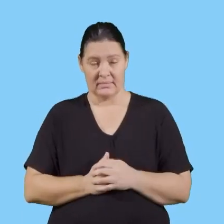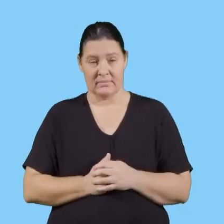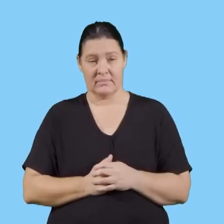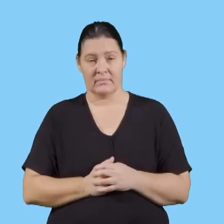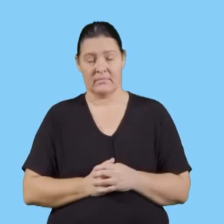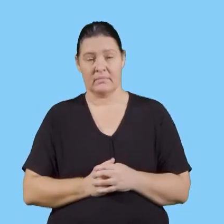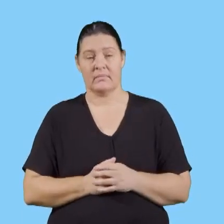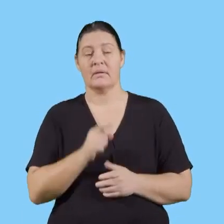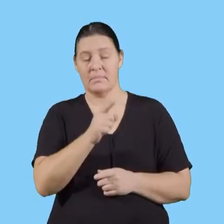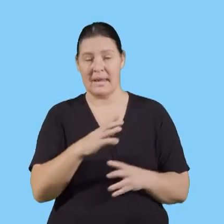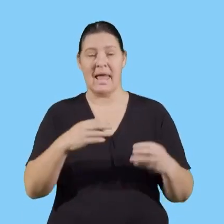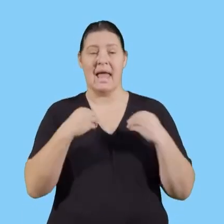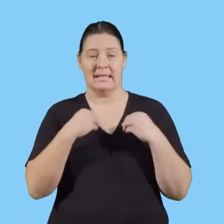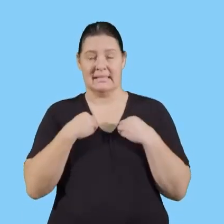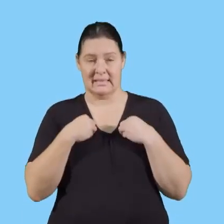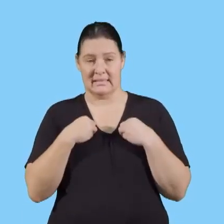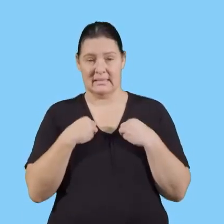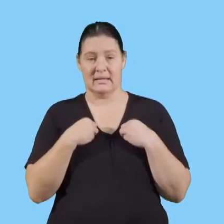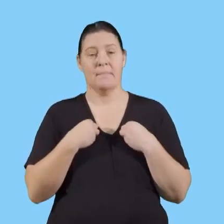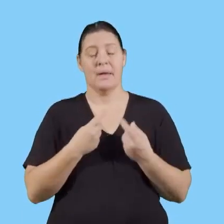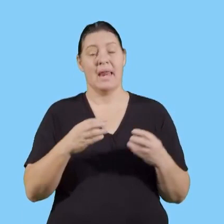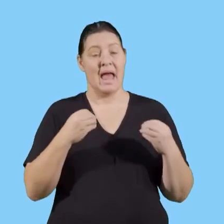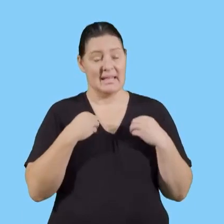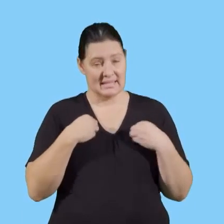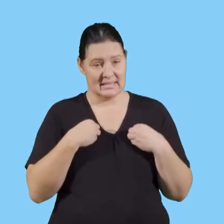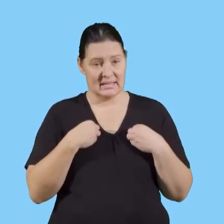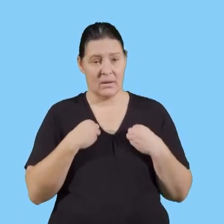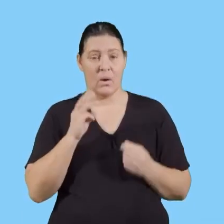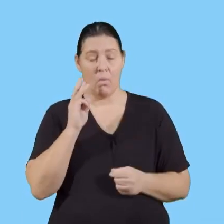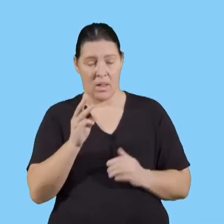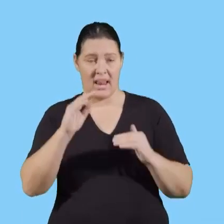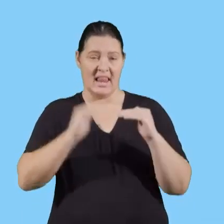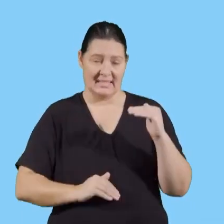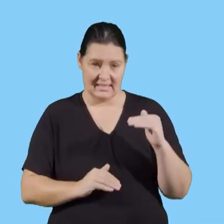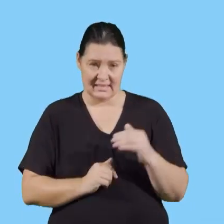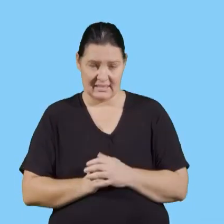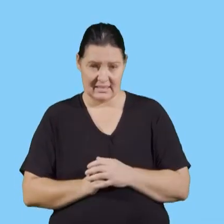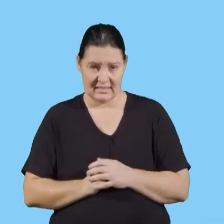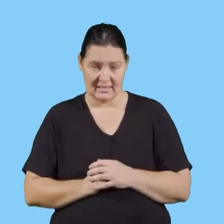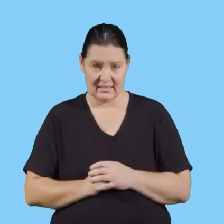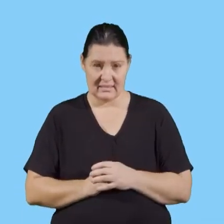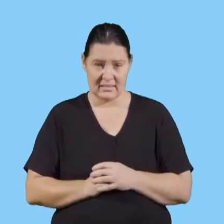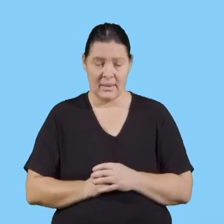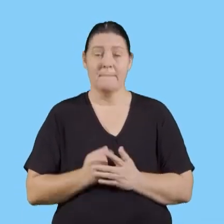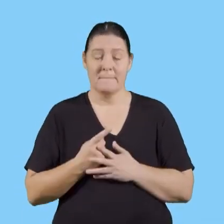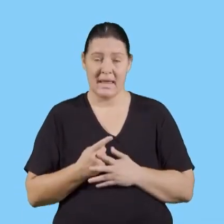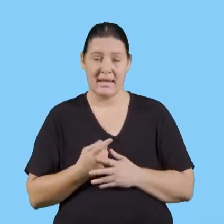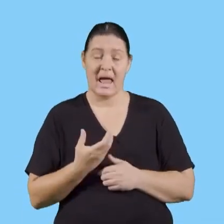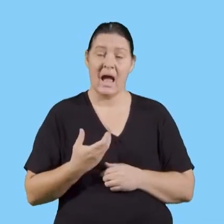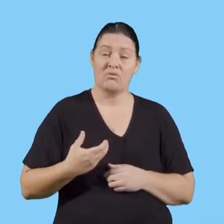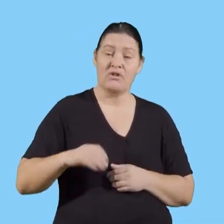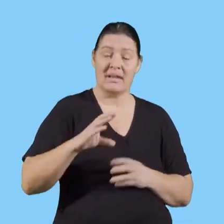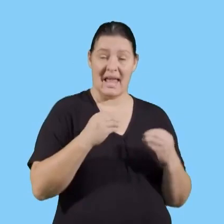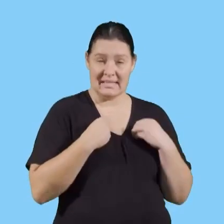buildings is an asset. That means my assets are going to decrease. The moment you credit an asset,